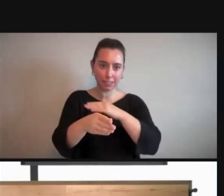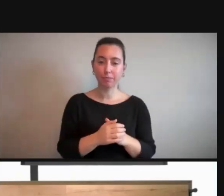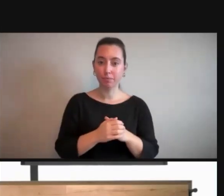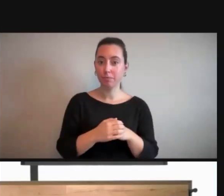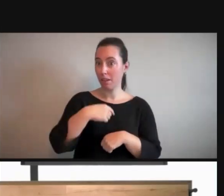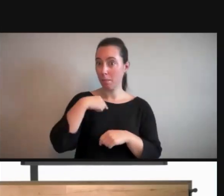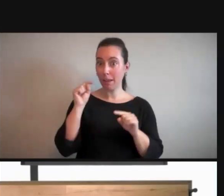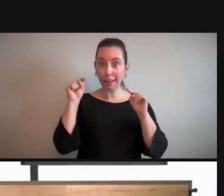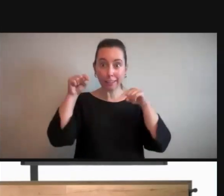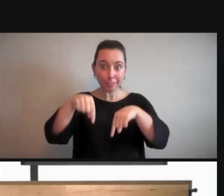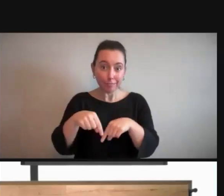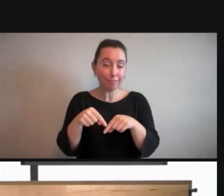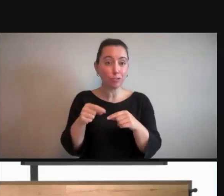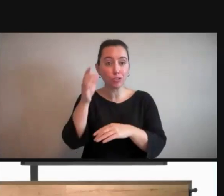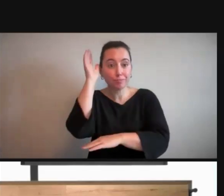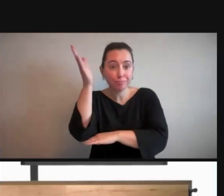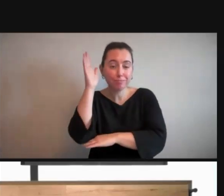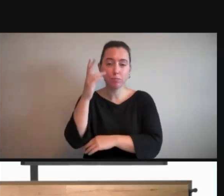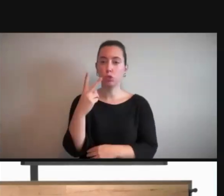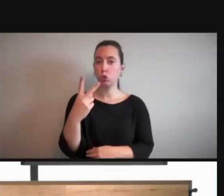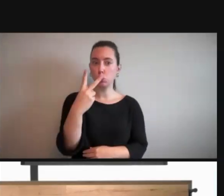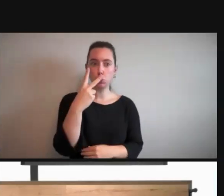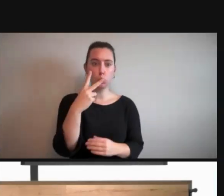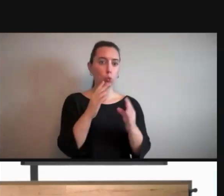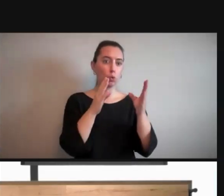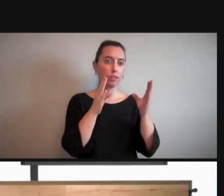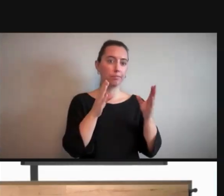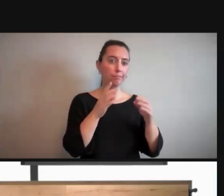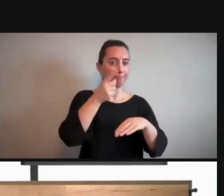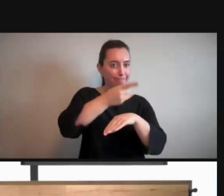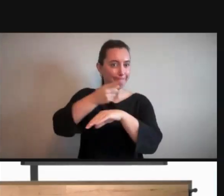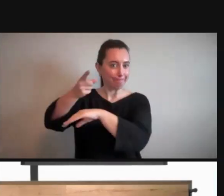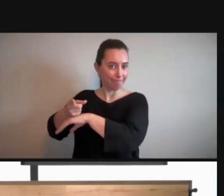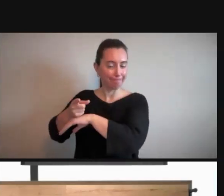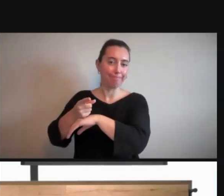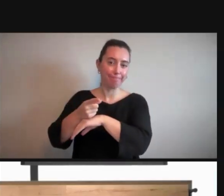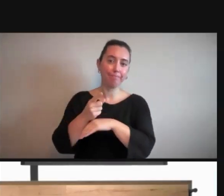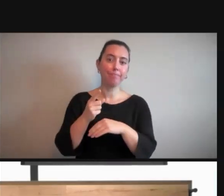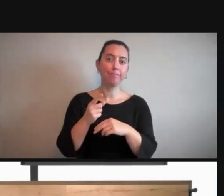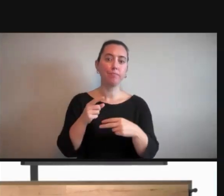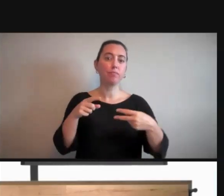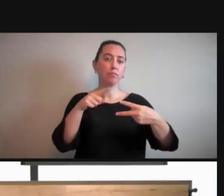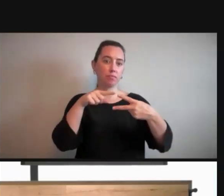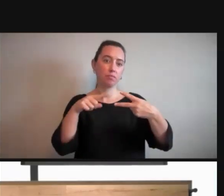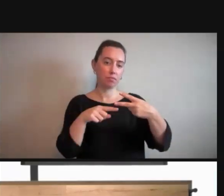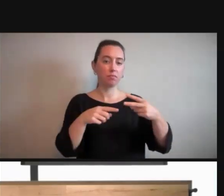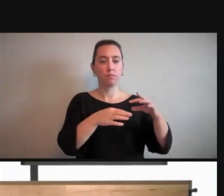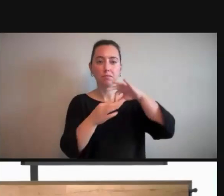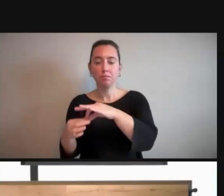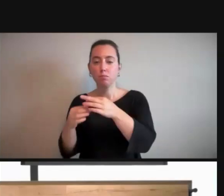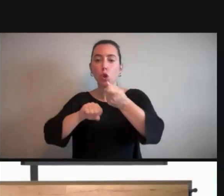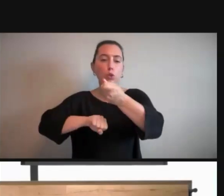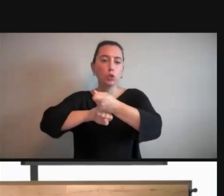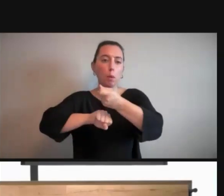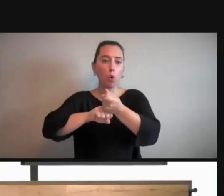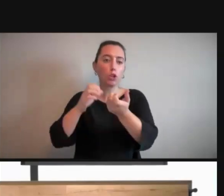about two requirements, which are about support services. And just a